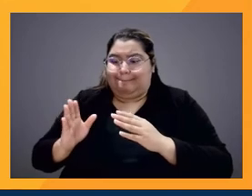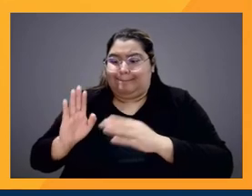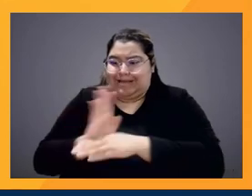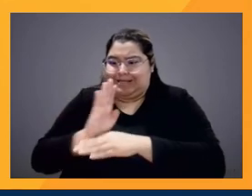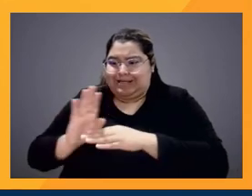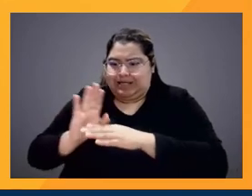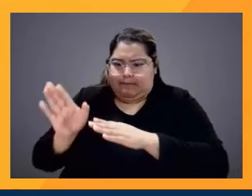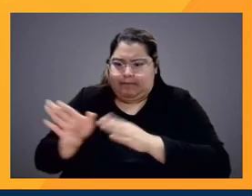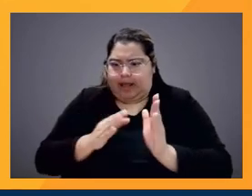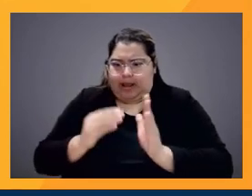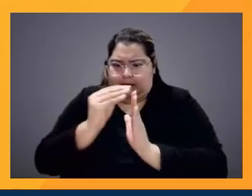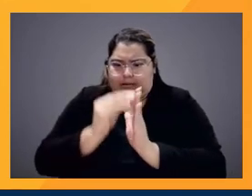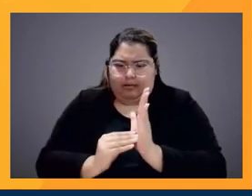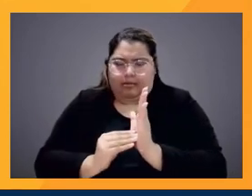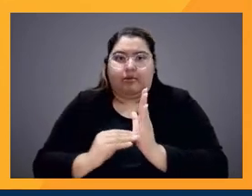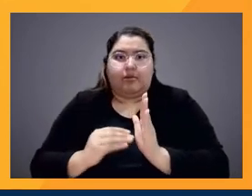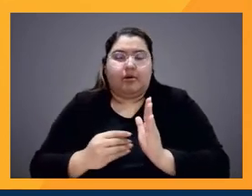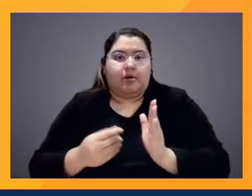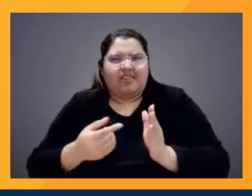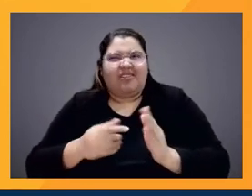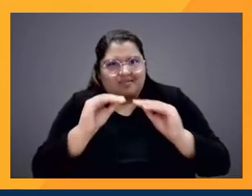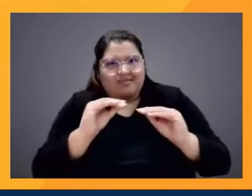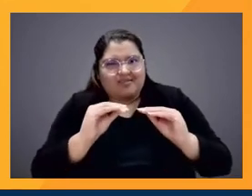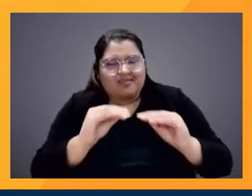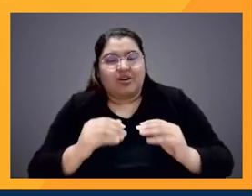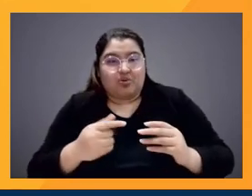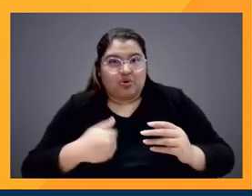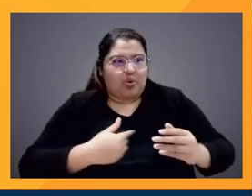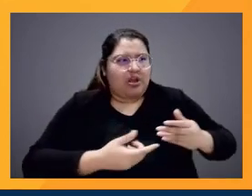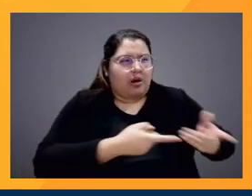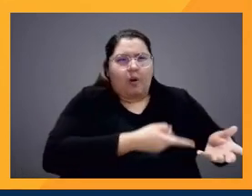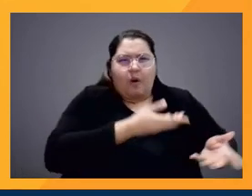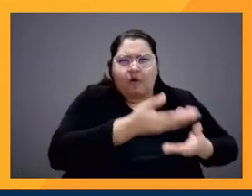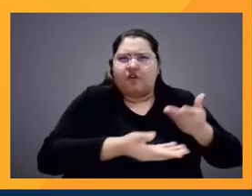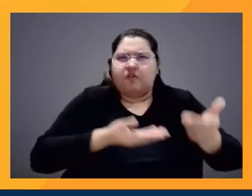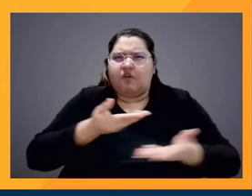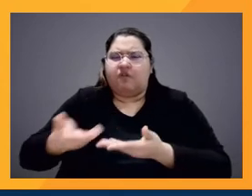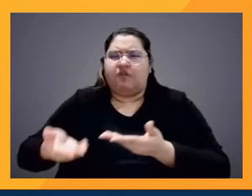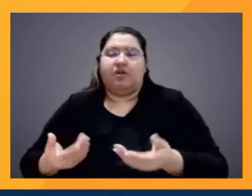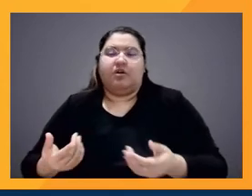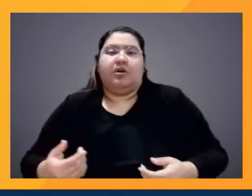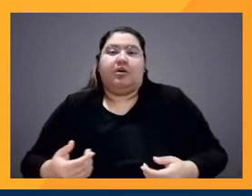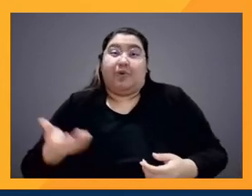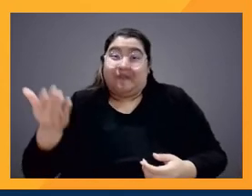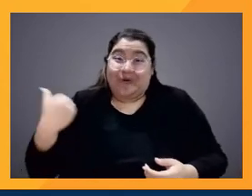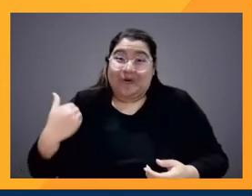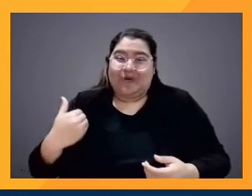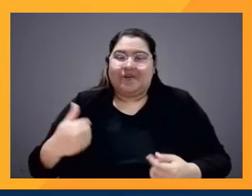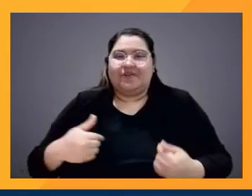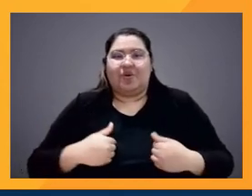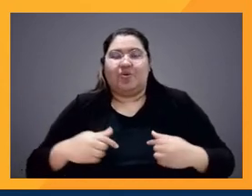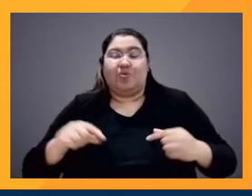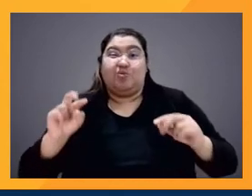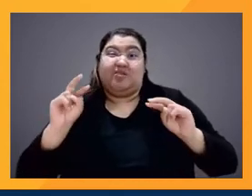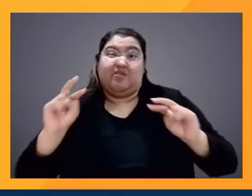So again, I feel guarded in structuring the answer to that question in a